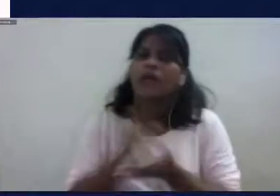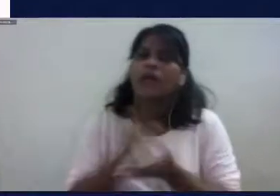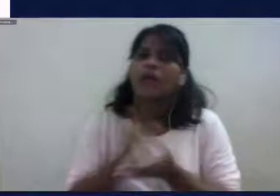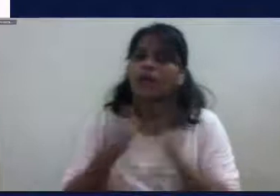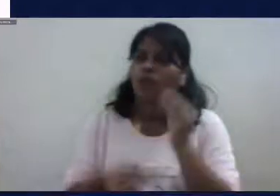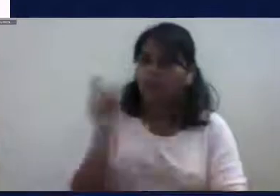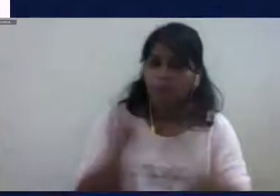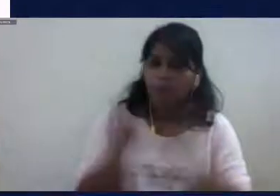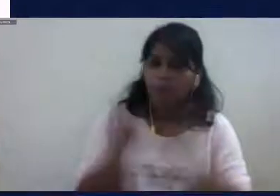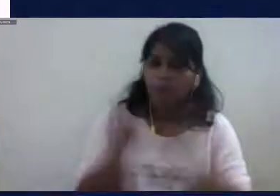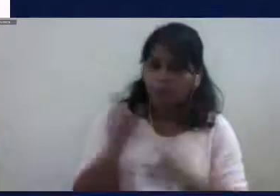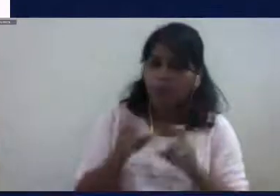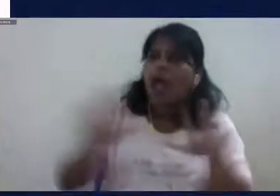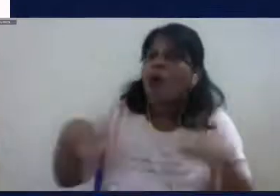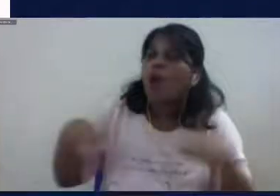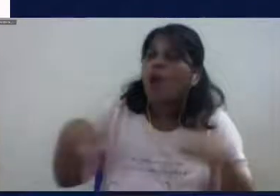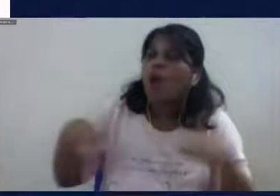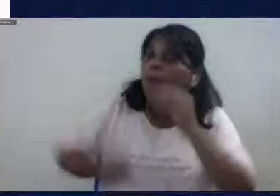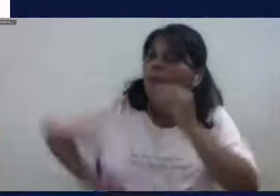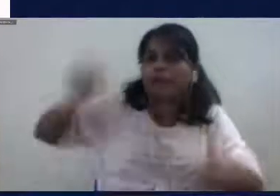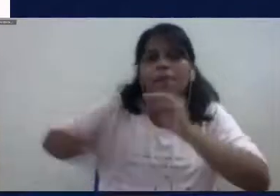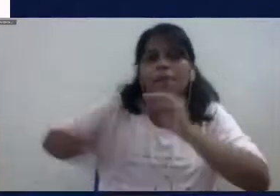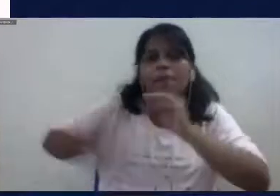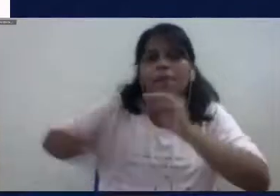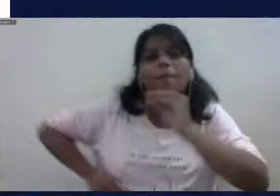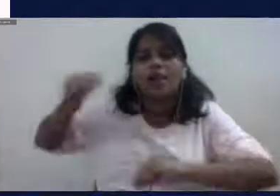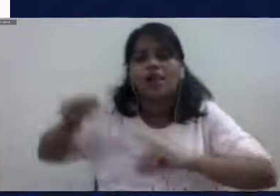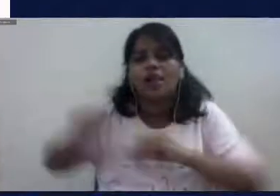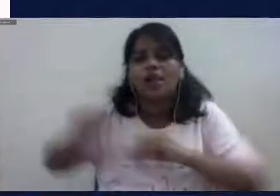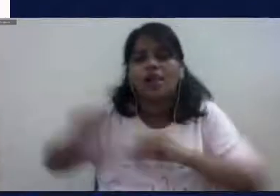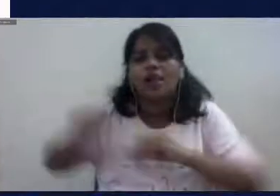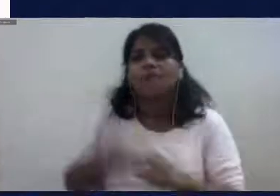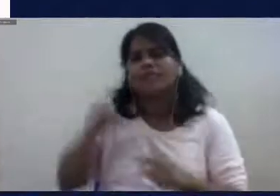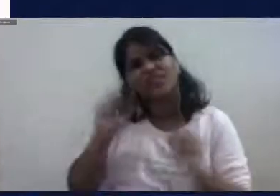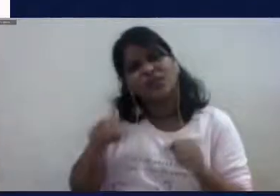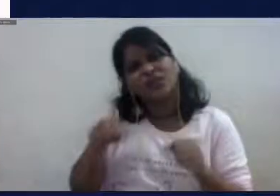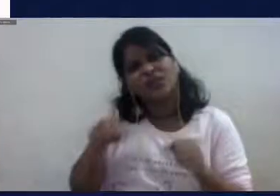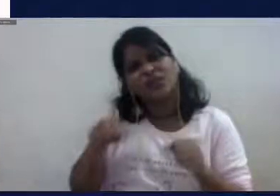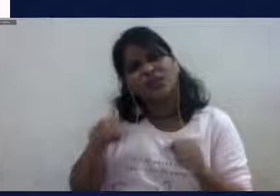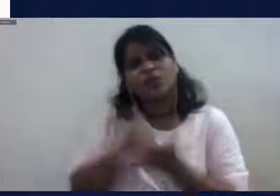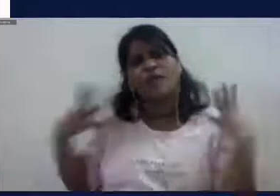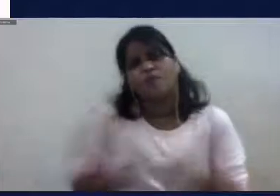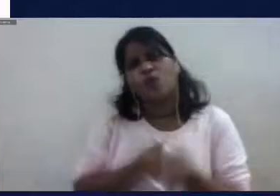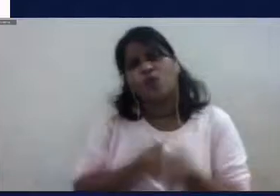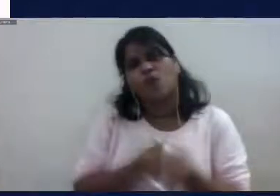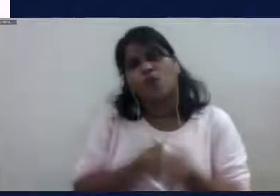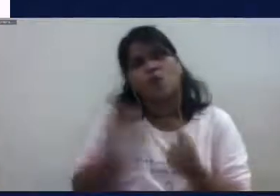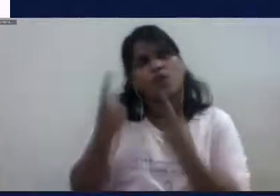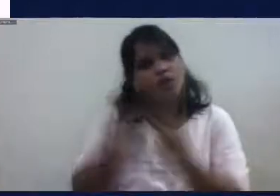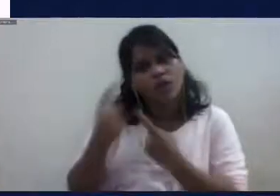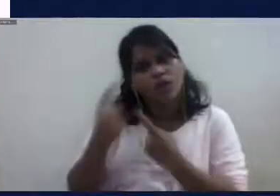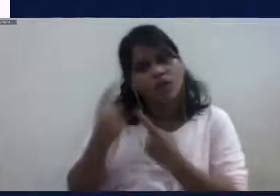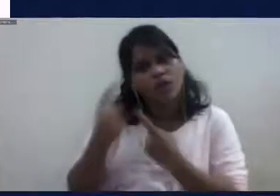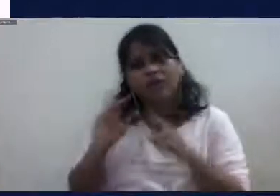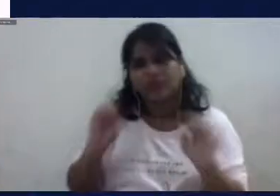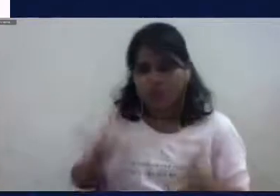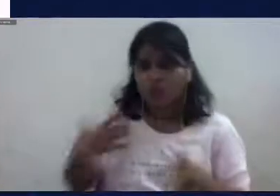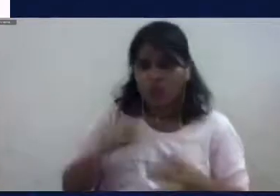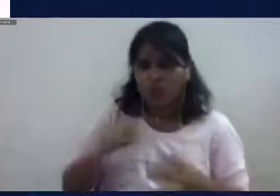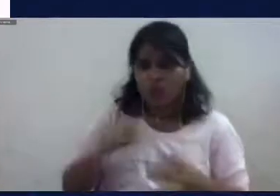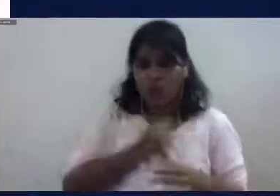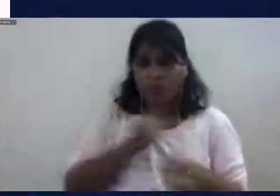people. How can you most help most people? Isn't it what we all thought about when we wanted to start our own